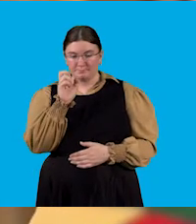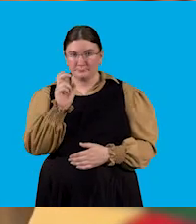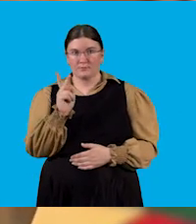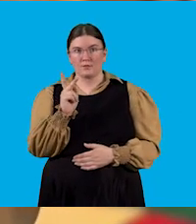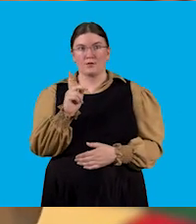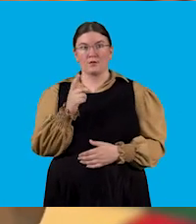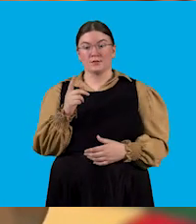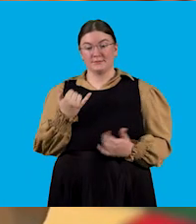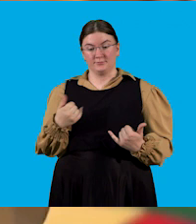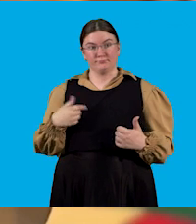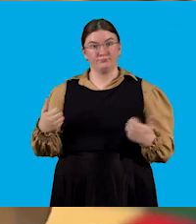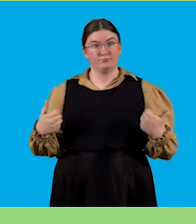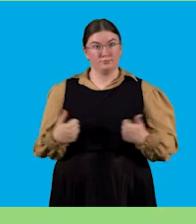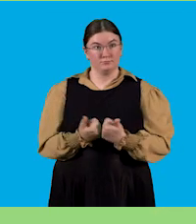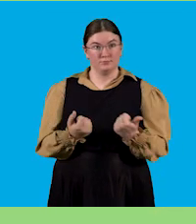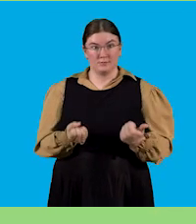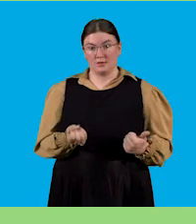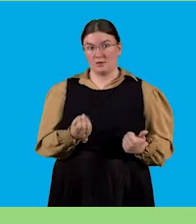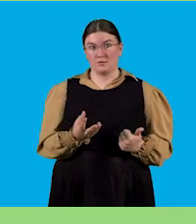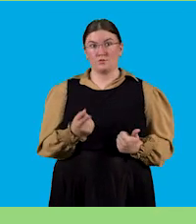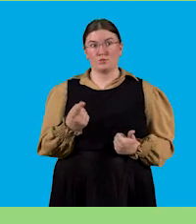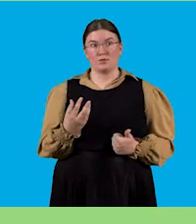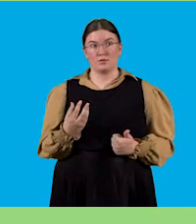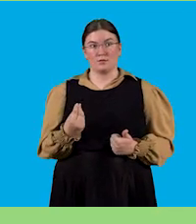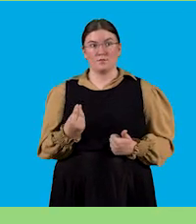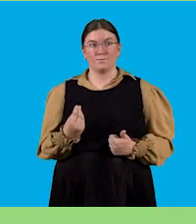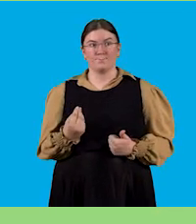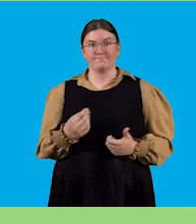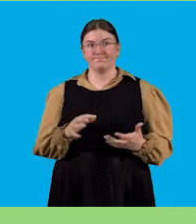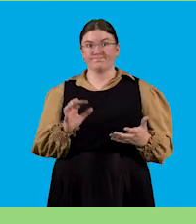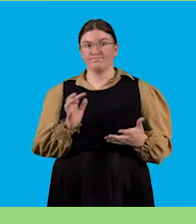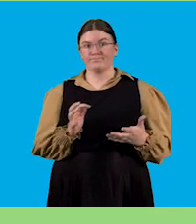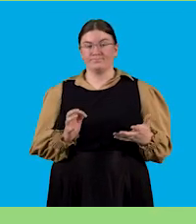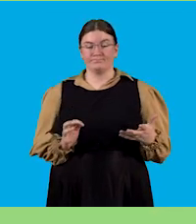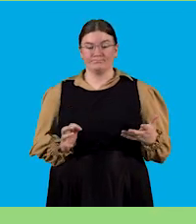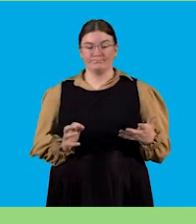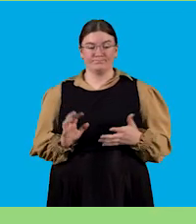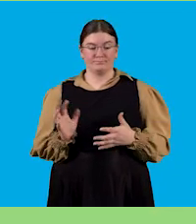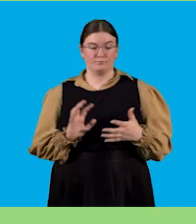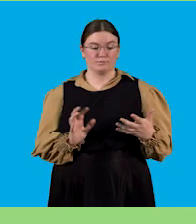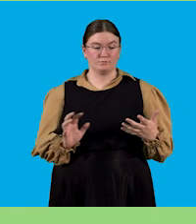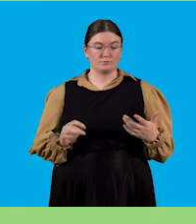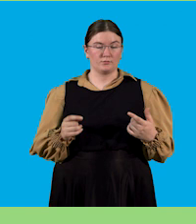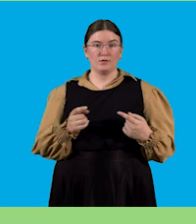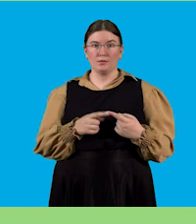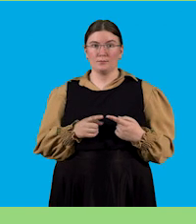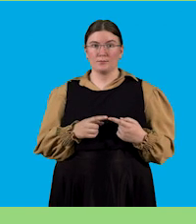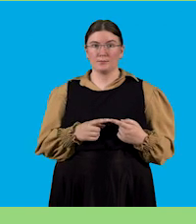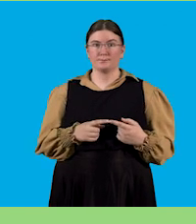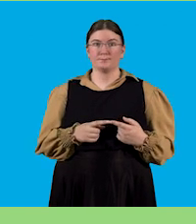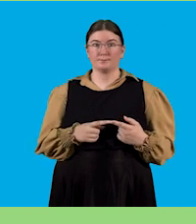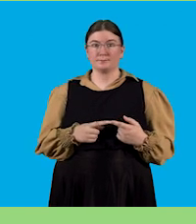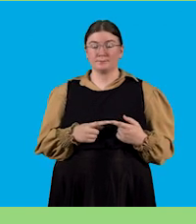Okay, so for the challenge, you have a little scenario, and the scenario reads as follows.